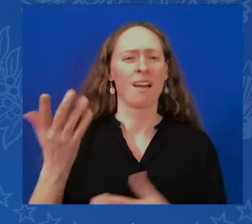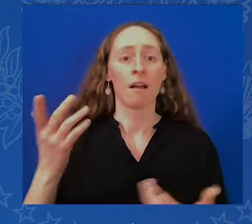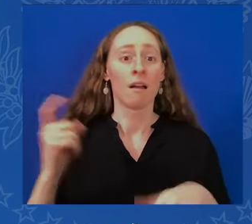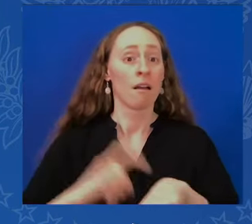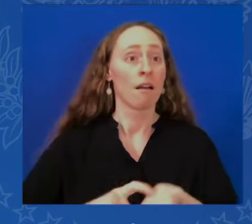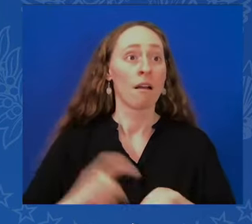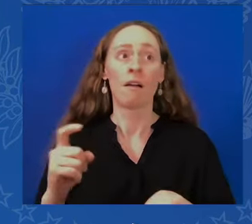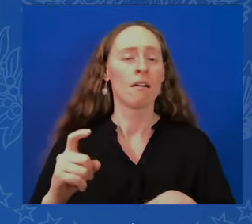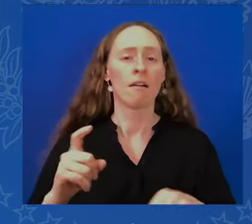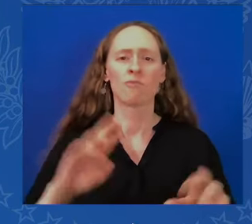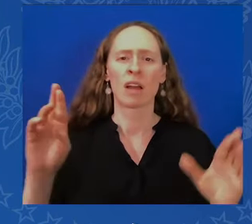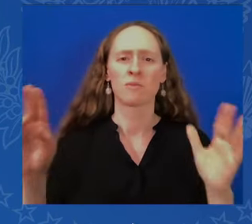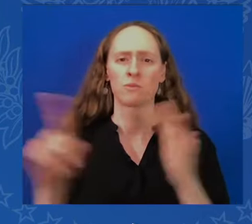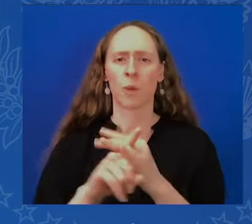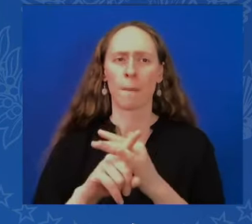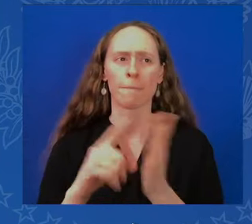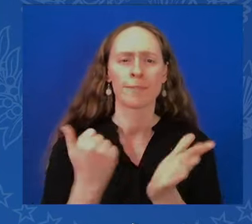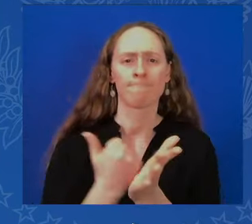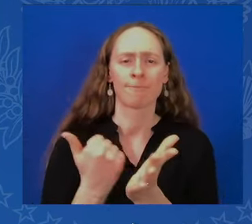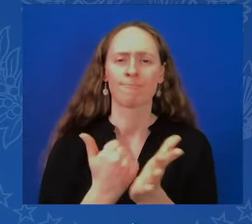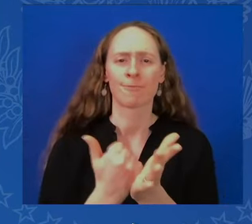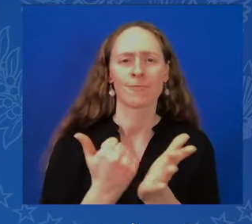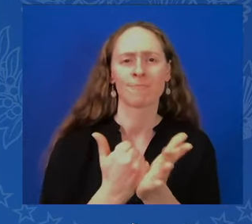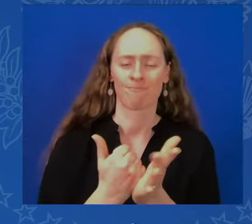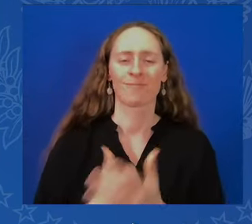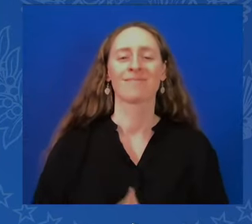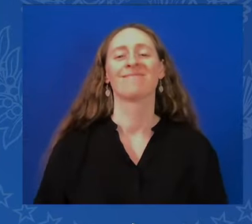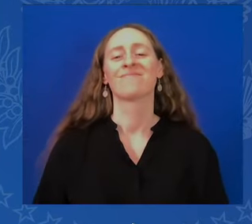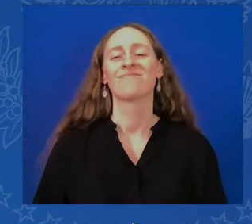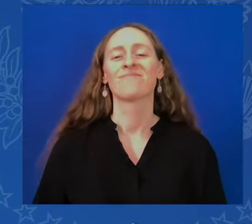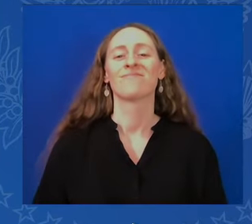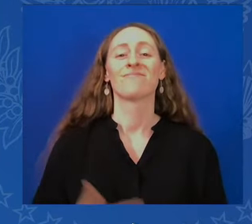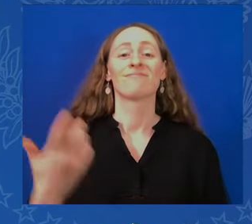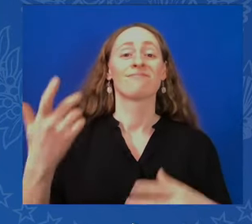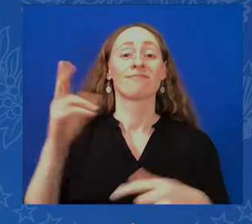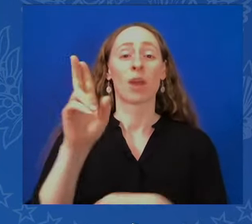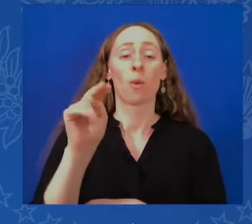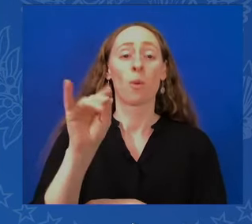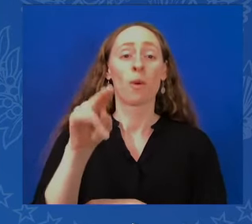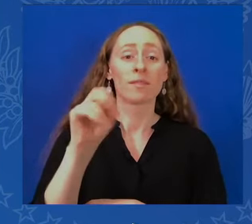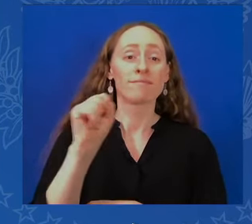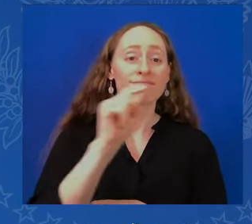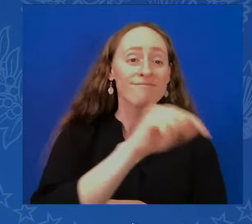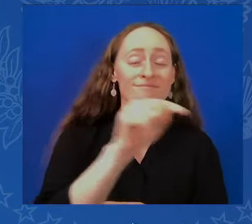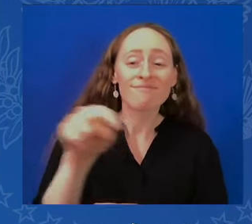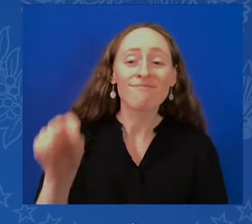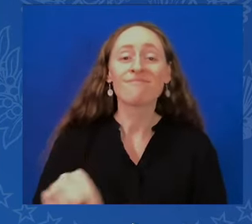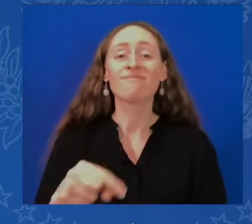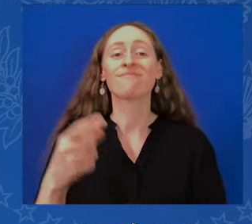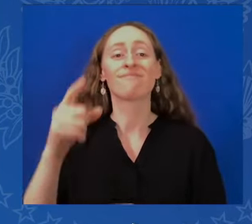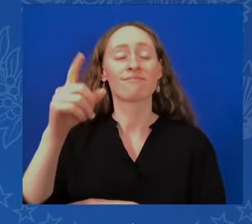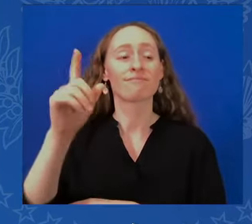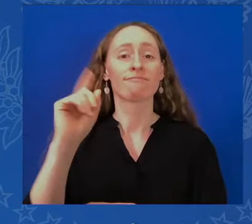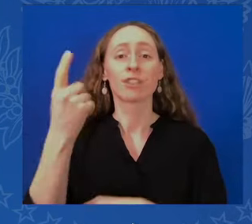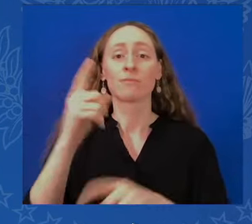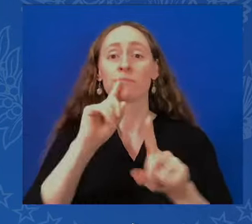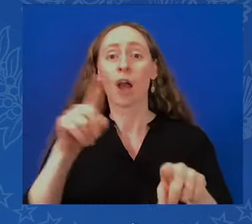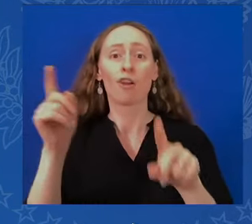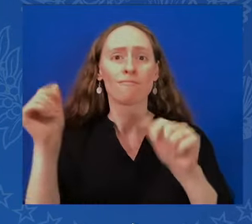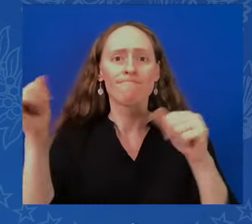Our unions, our first responders, our government leaders, our village elders,